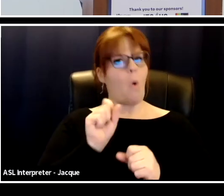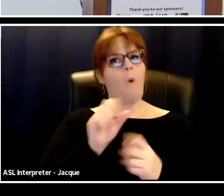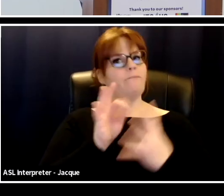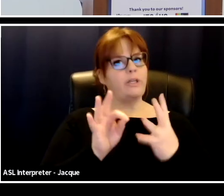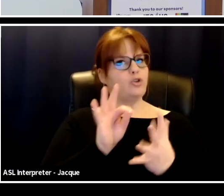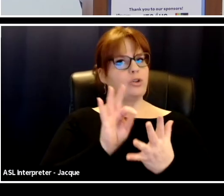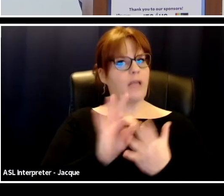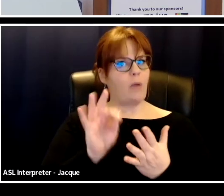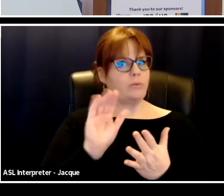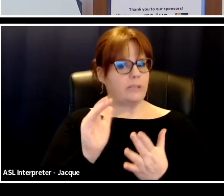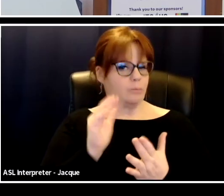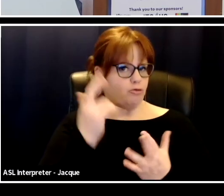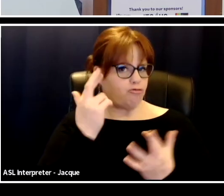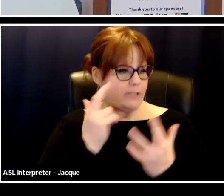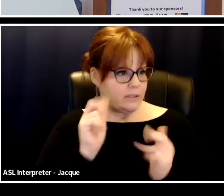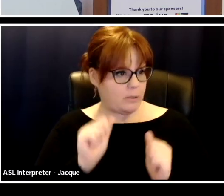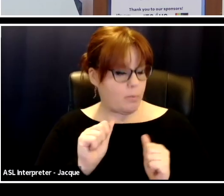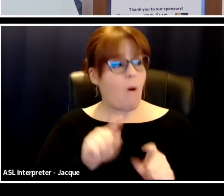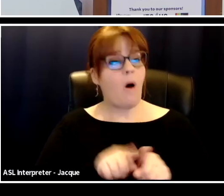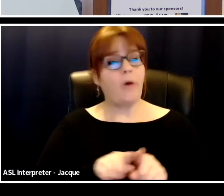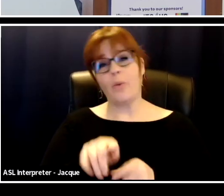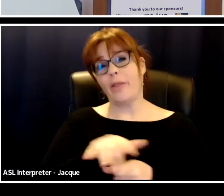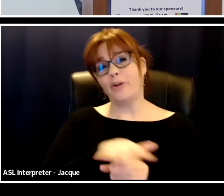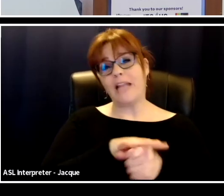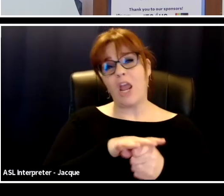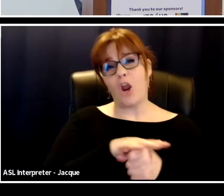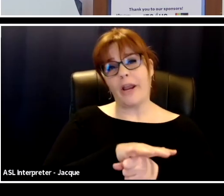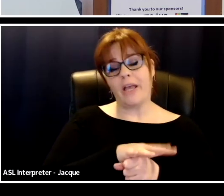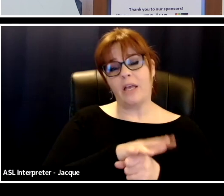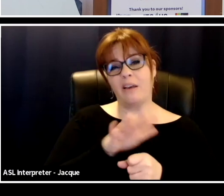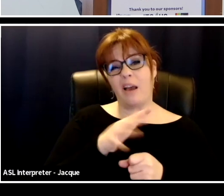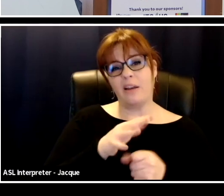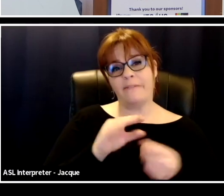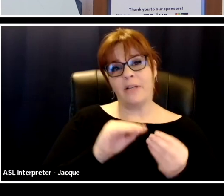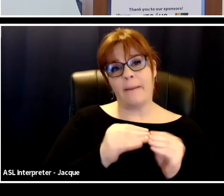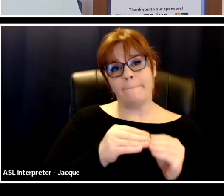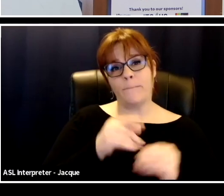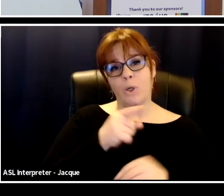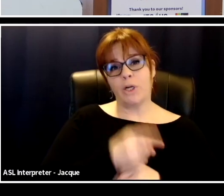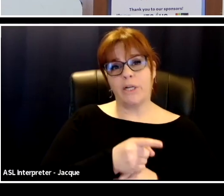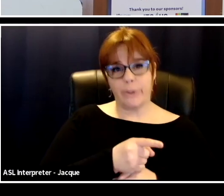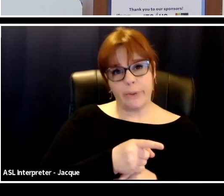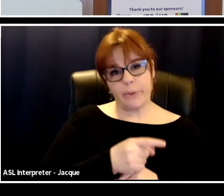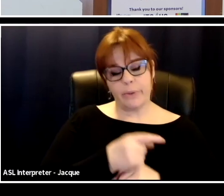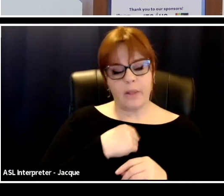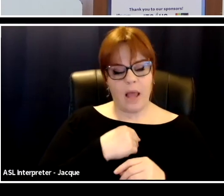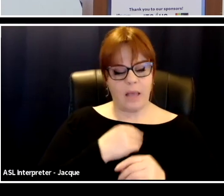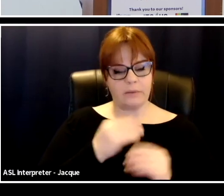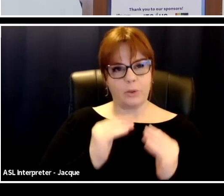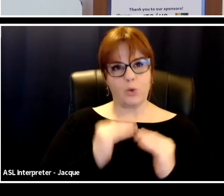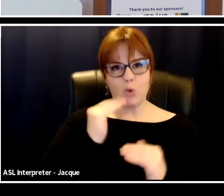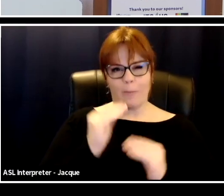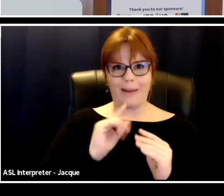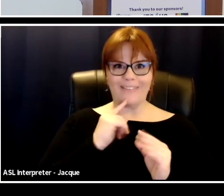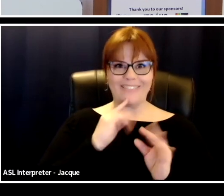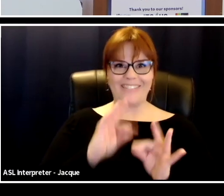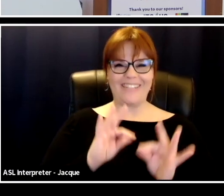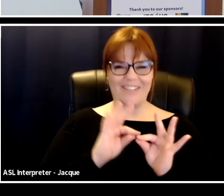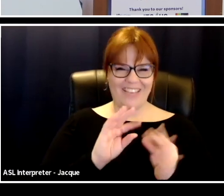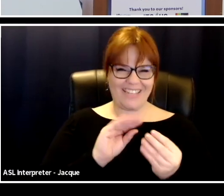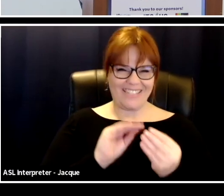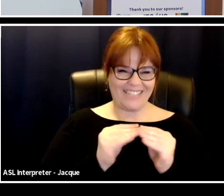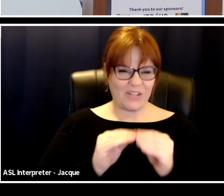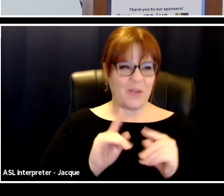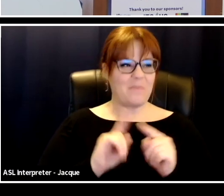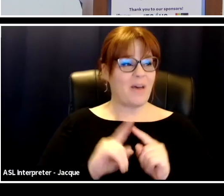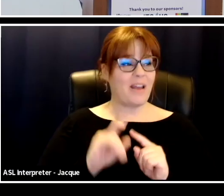also, as you saw, there's an area kind of number here that has a few too many significant digits. But the point being, if that doesn't